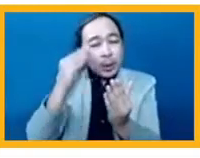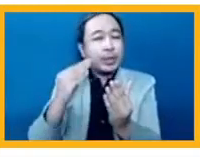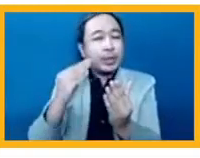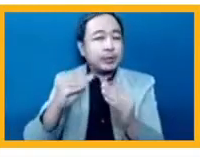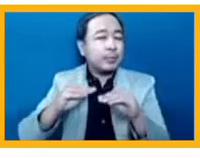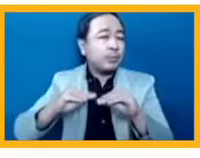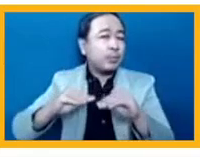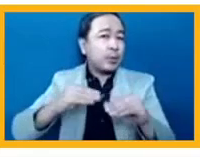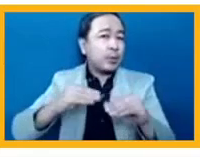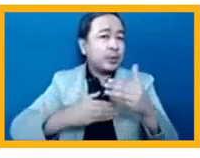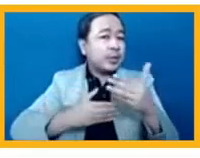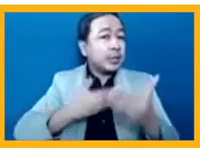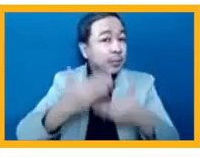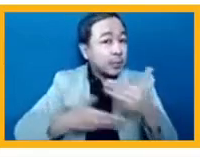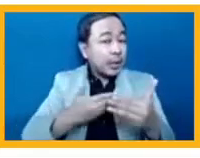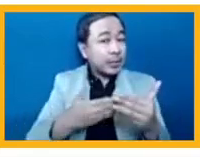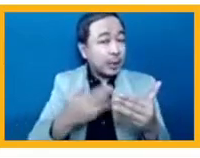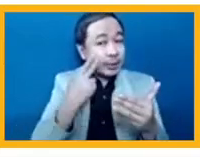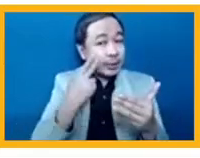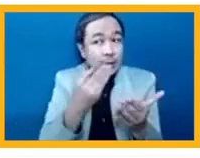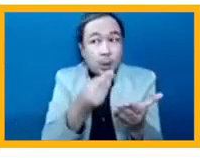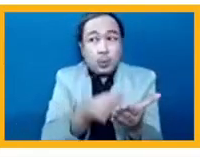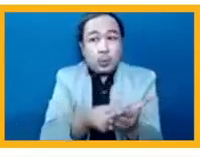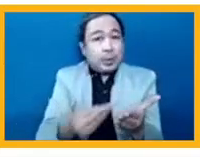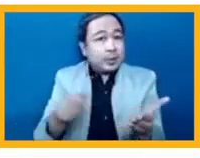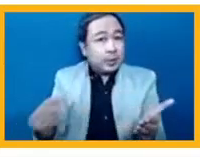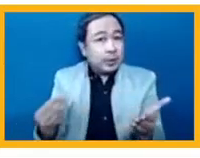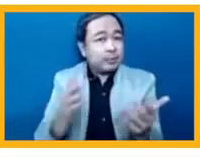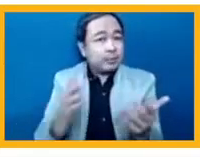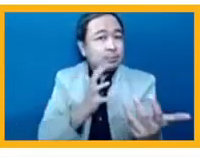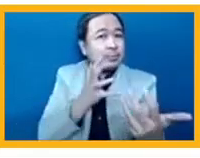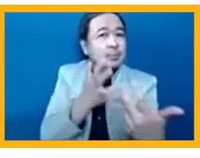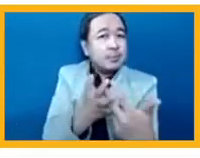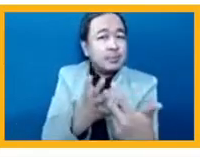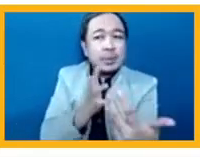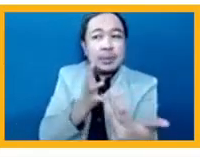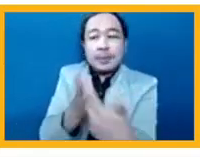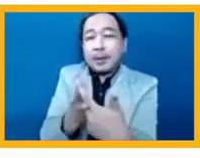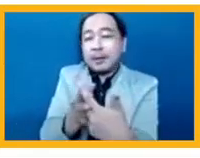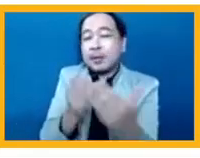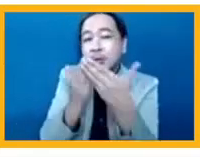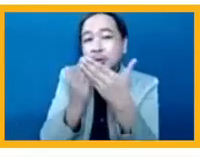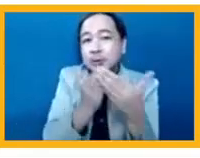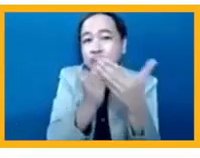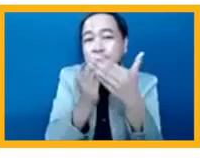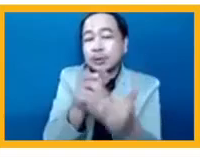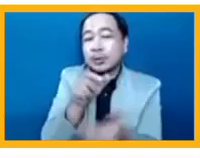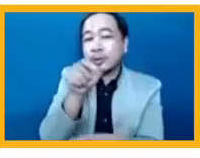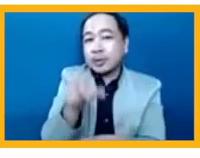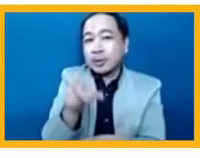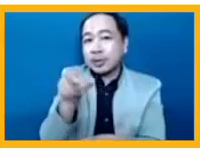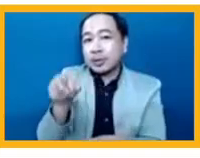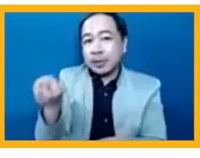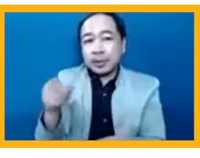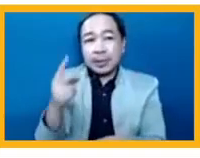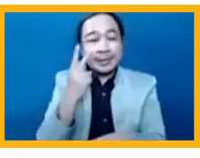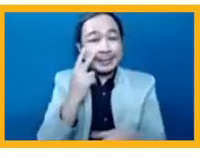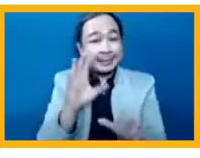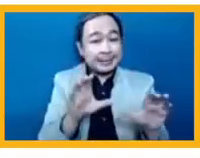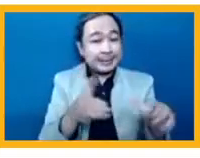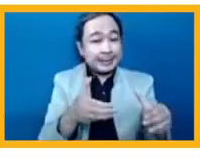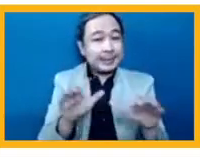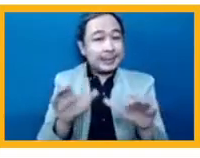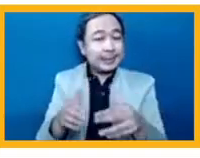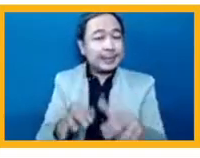to be surpassing resource constraints to cater to the needs of students and teachers. These innovations were categorized into 9 teaching